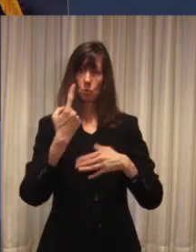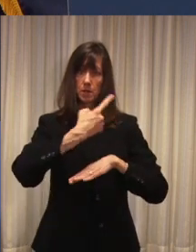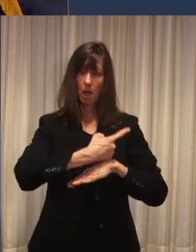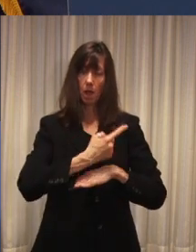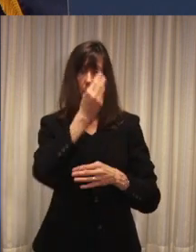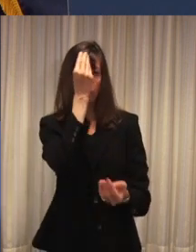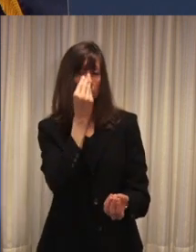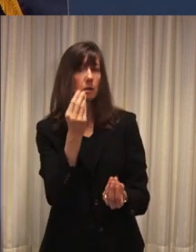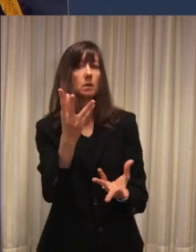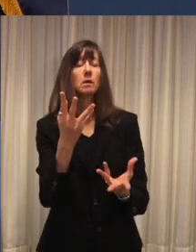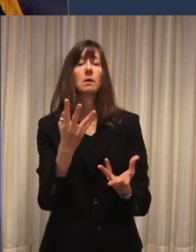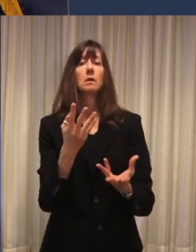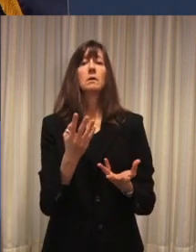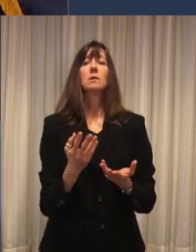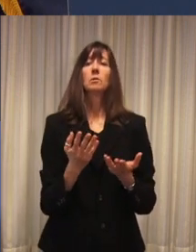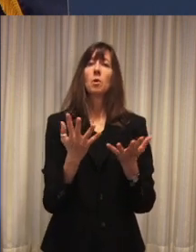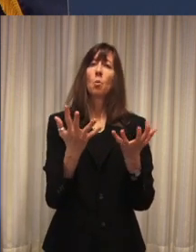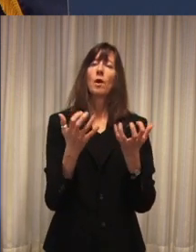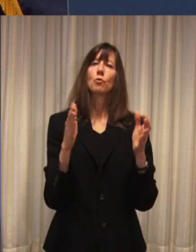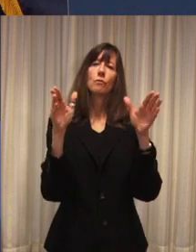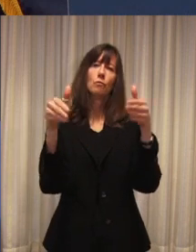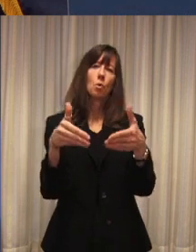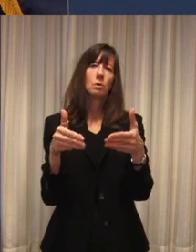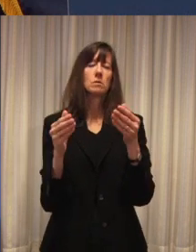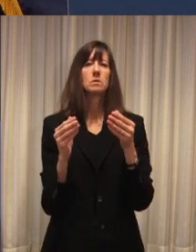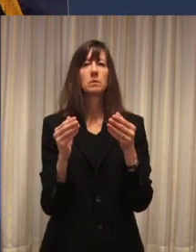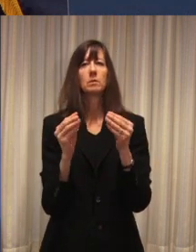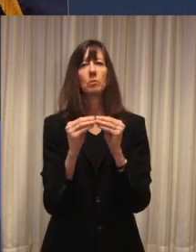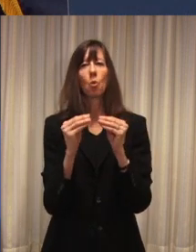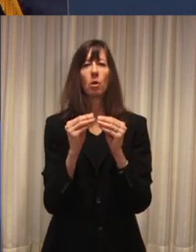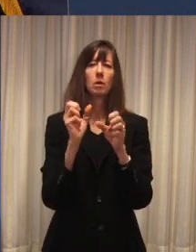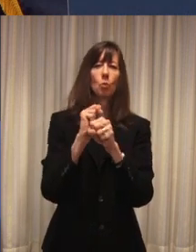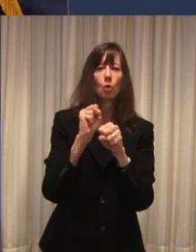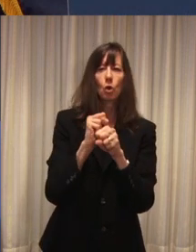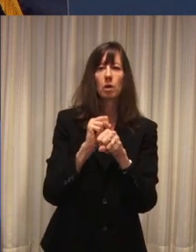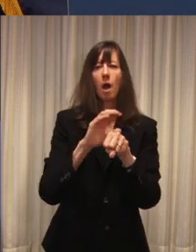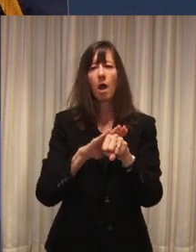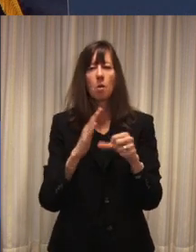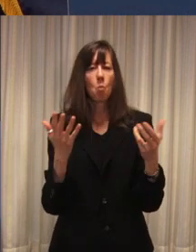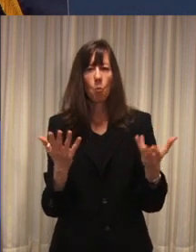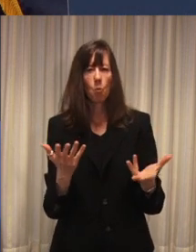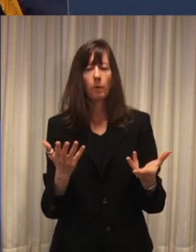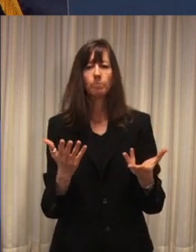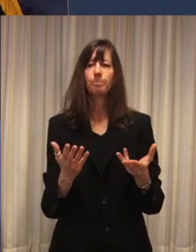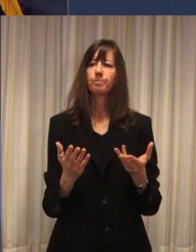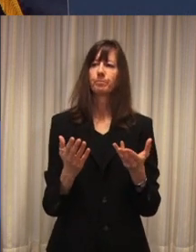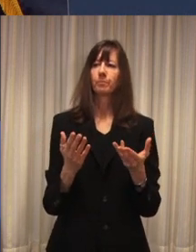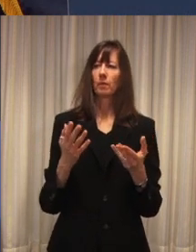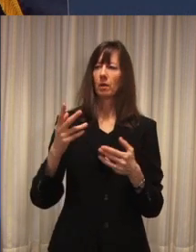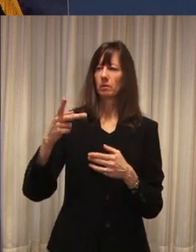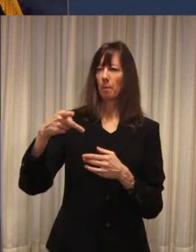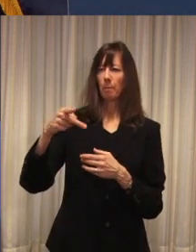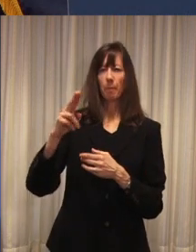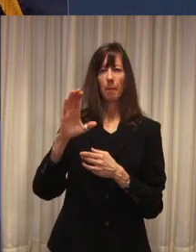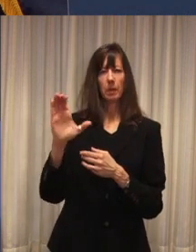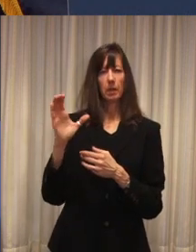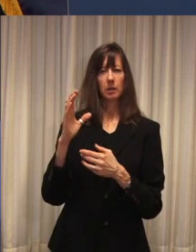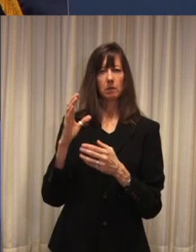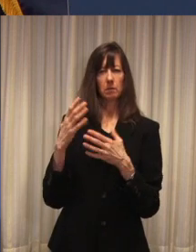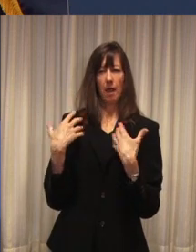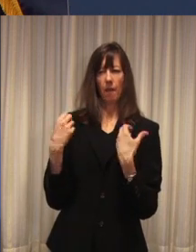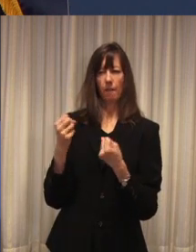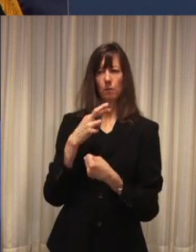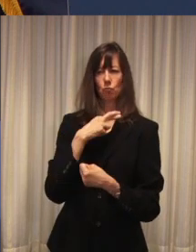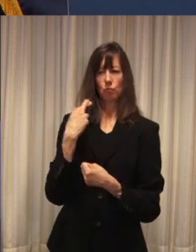we continue to focus on and work on the public health risks of COVID-19, we also need to be